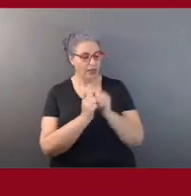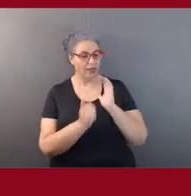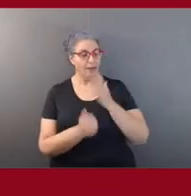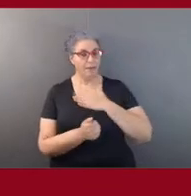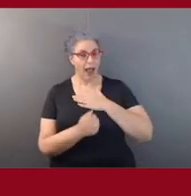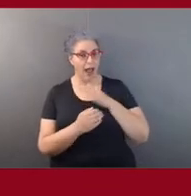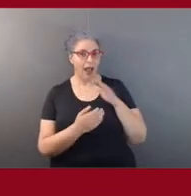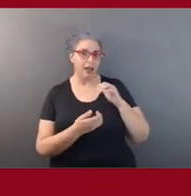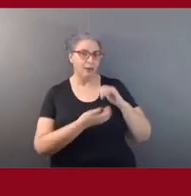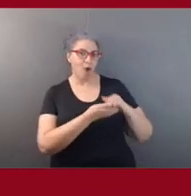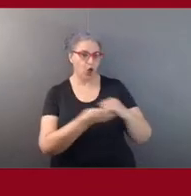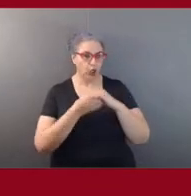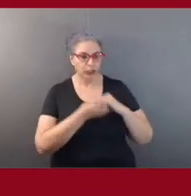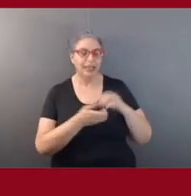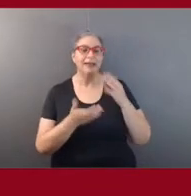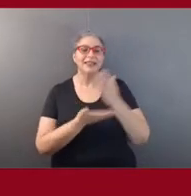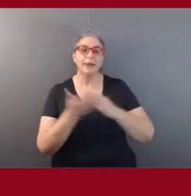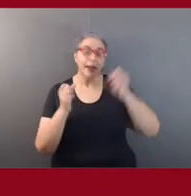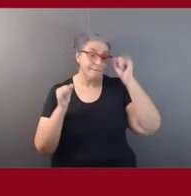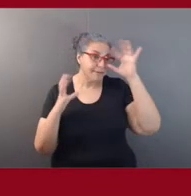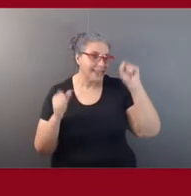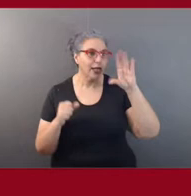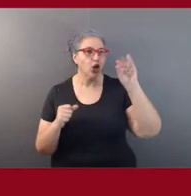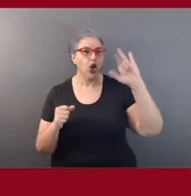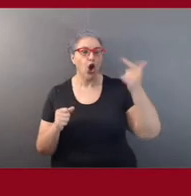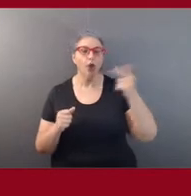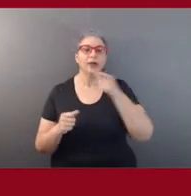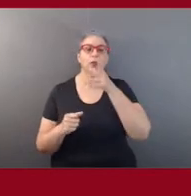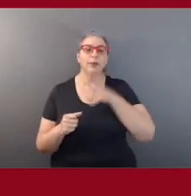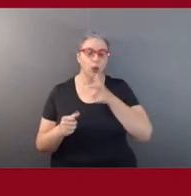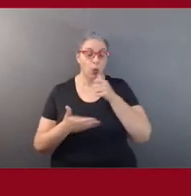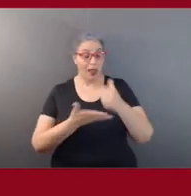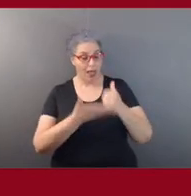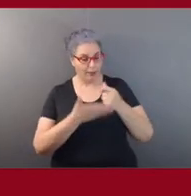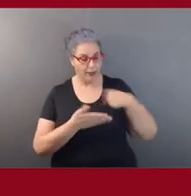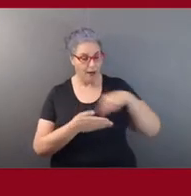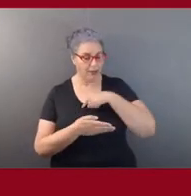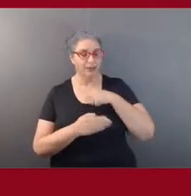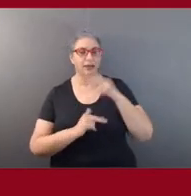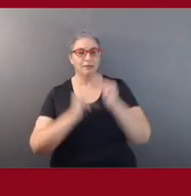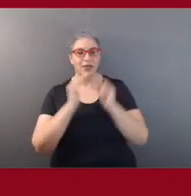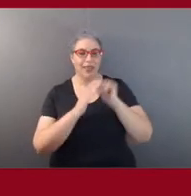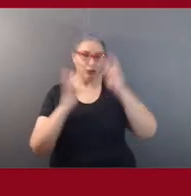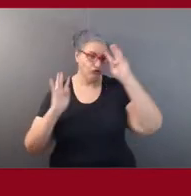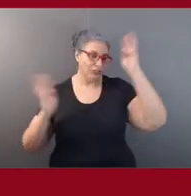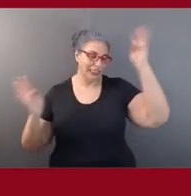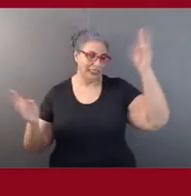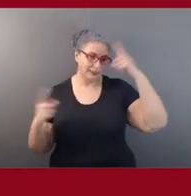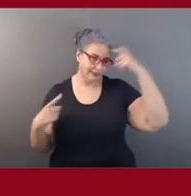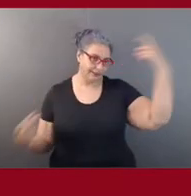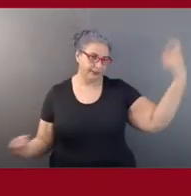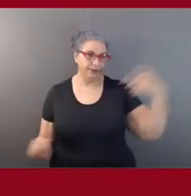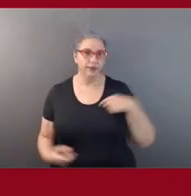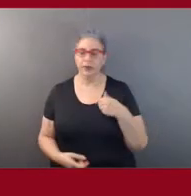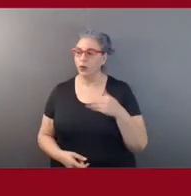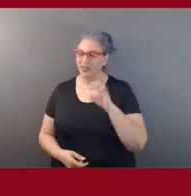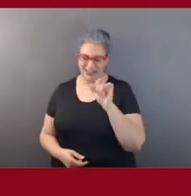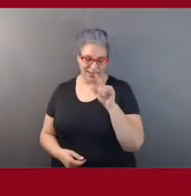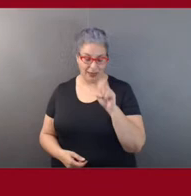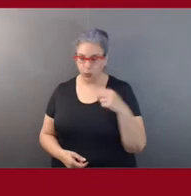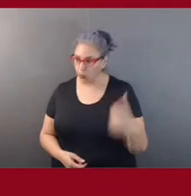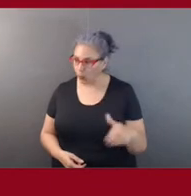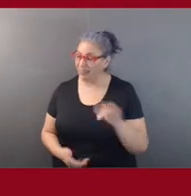women who helped us build that dream. That's interesting. And the thing that all three of you obviously have in common is how